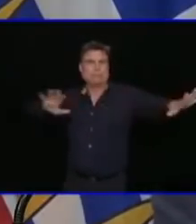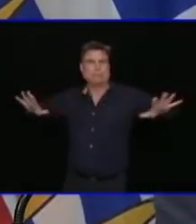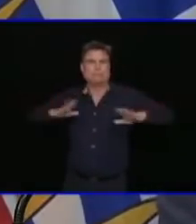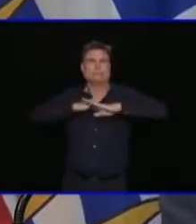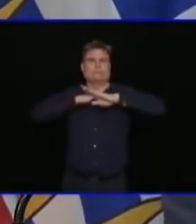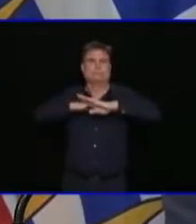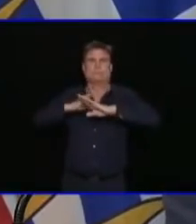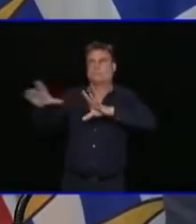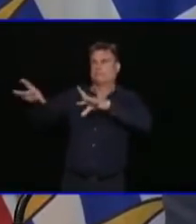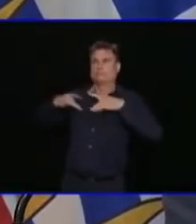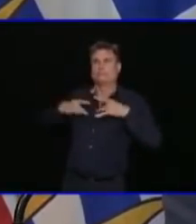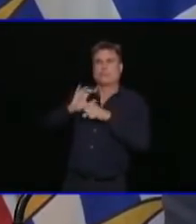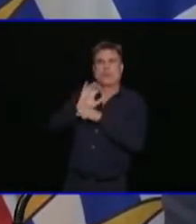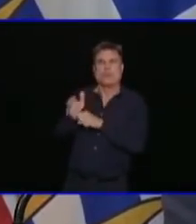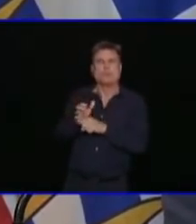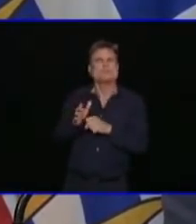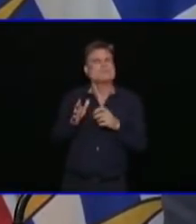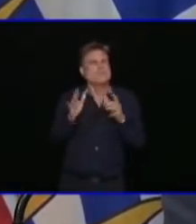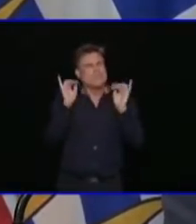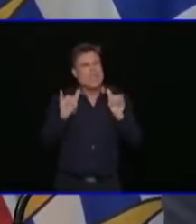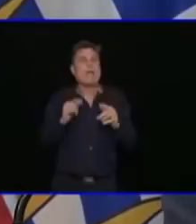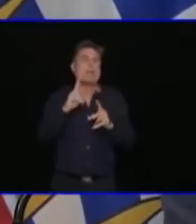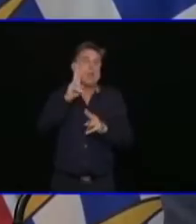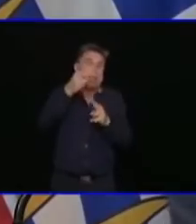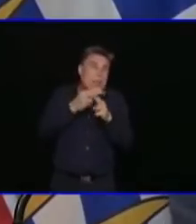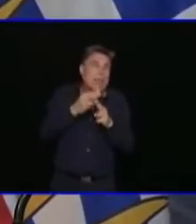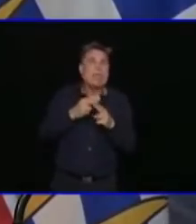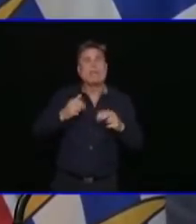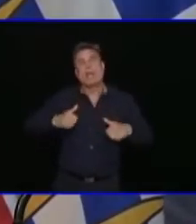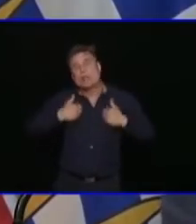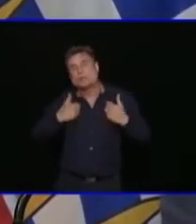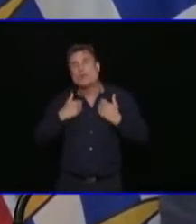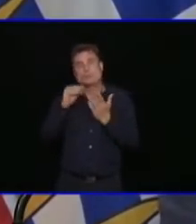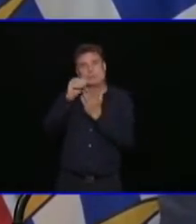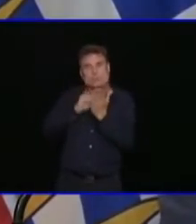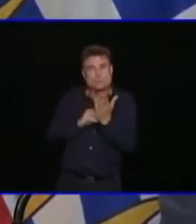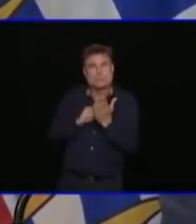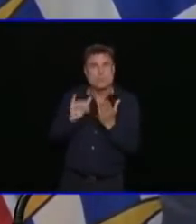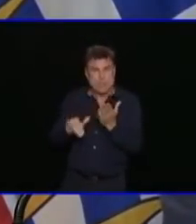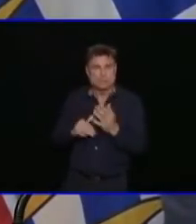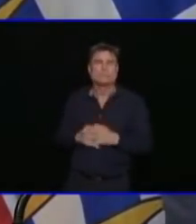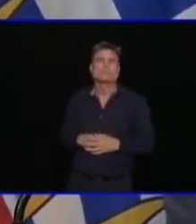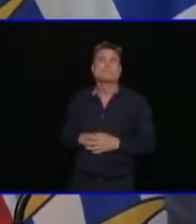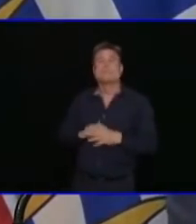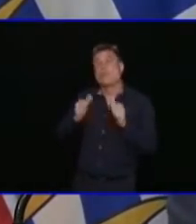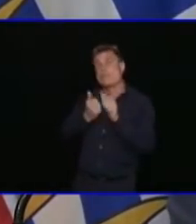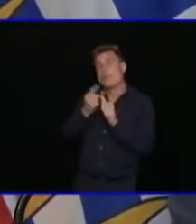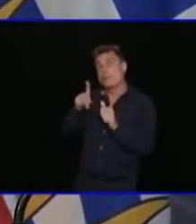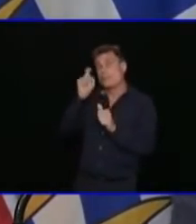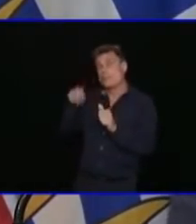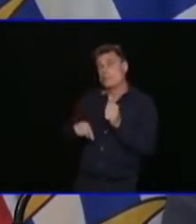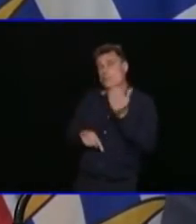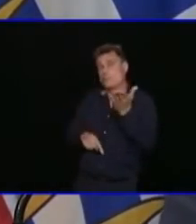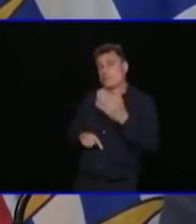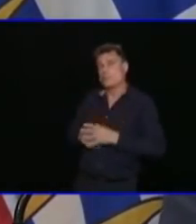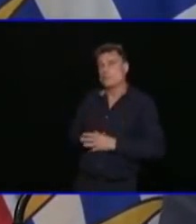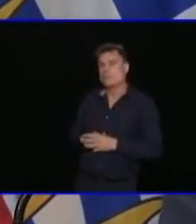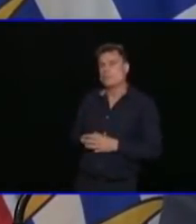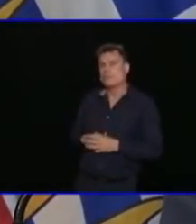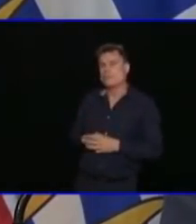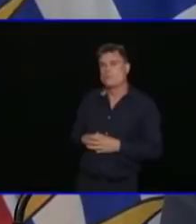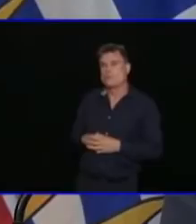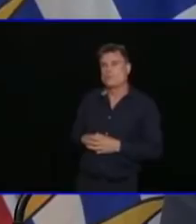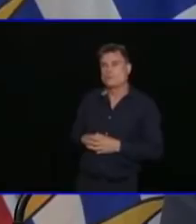you have a follow-up, Tanya? Yes, please. So if the root of the concern is we're increasing